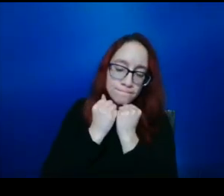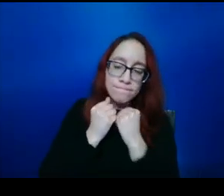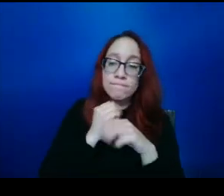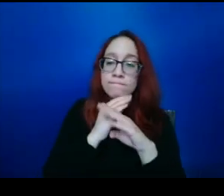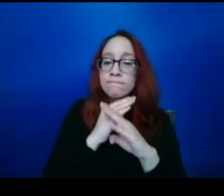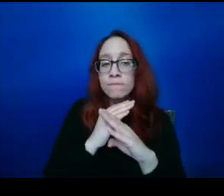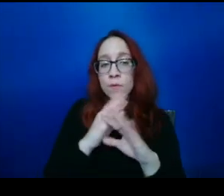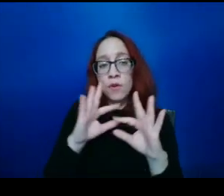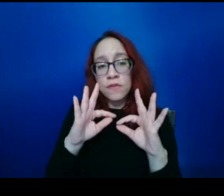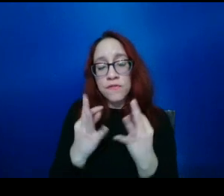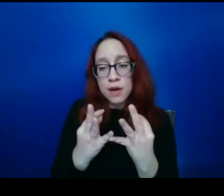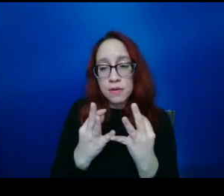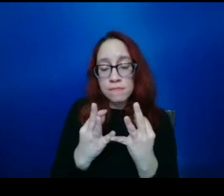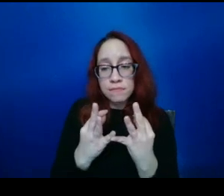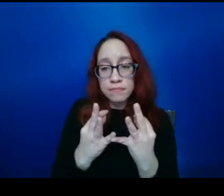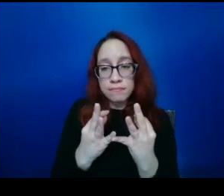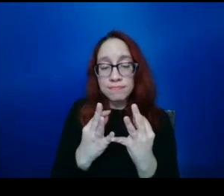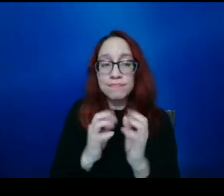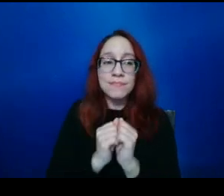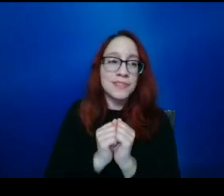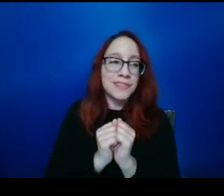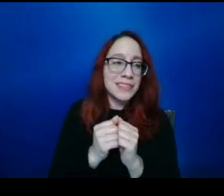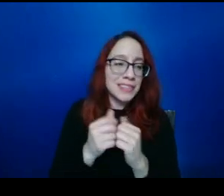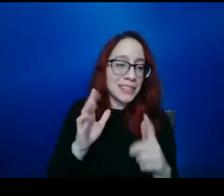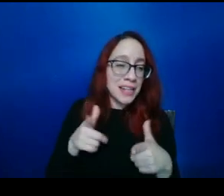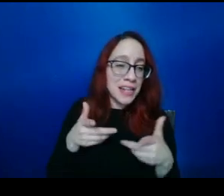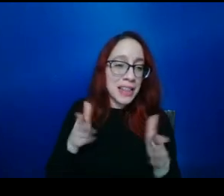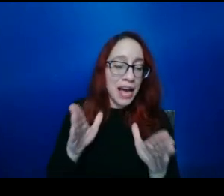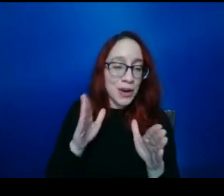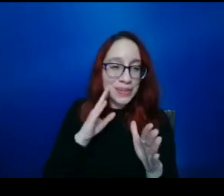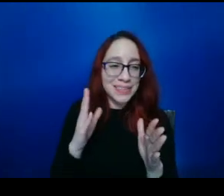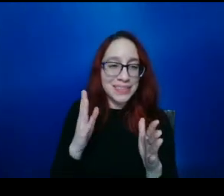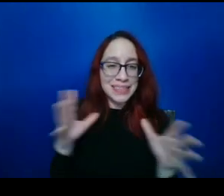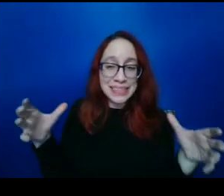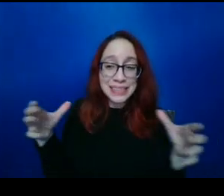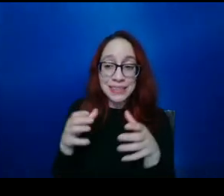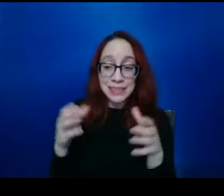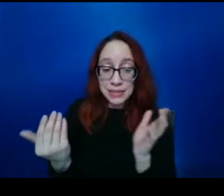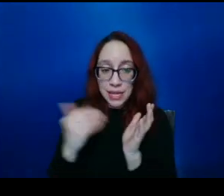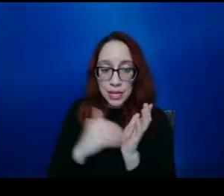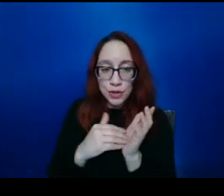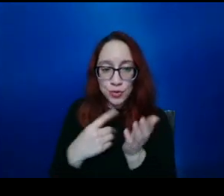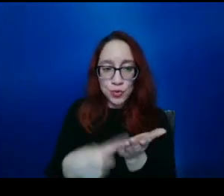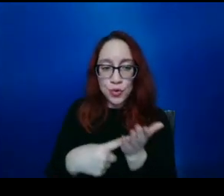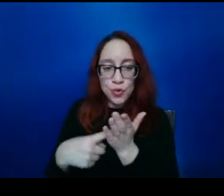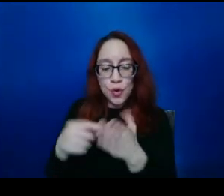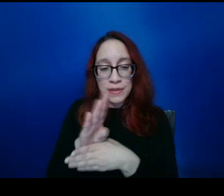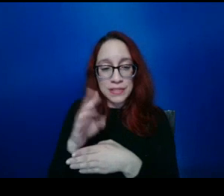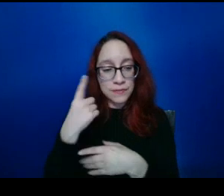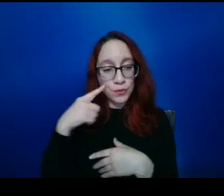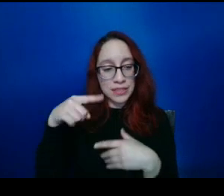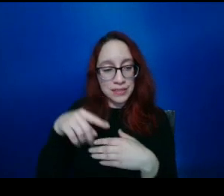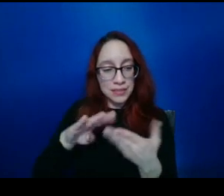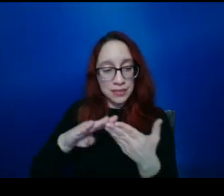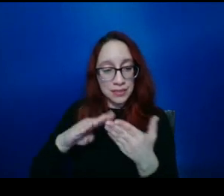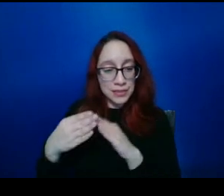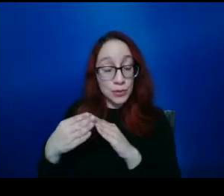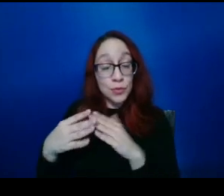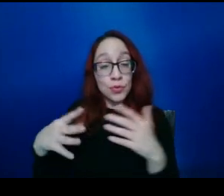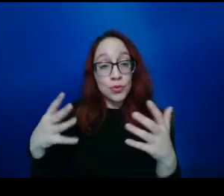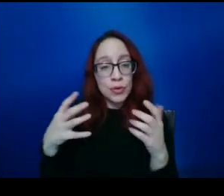and our families near and far. You've allowed us to assemble again to conduct the business of this city. We ask